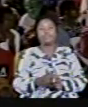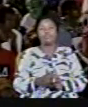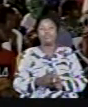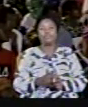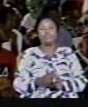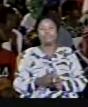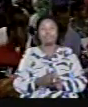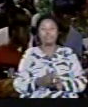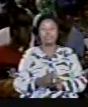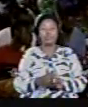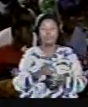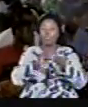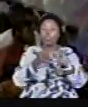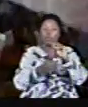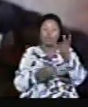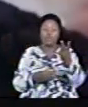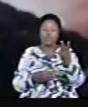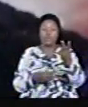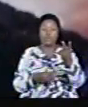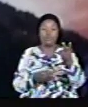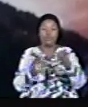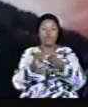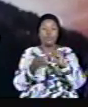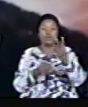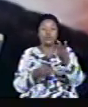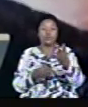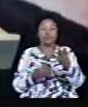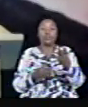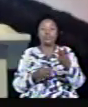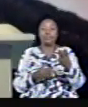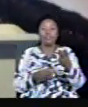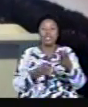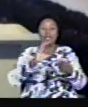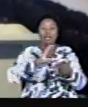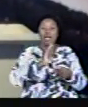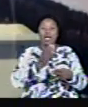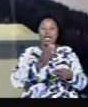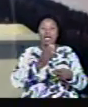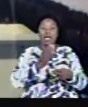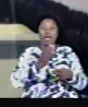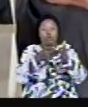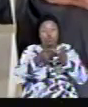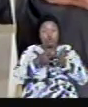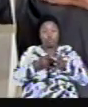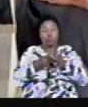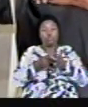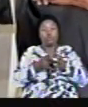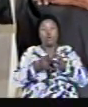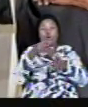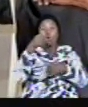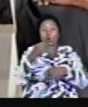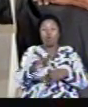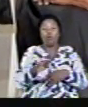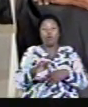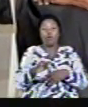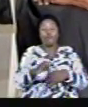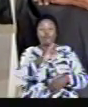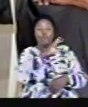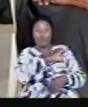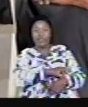number two there. Number two there, our portion of benefits through